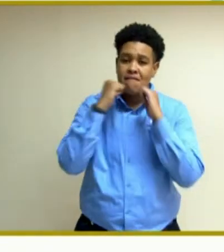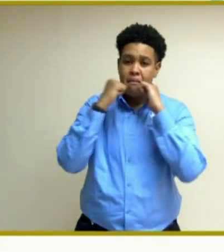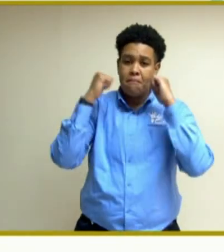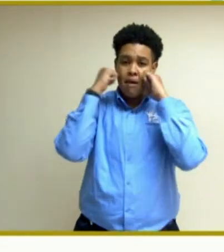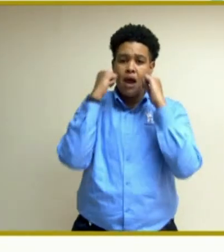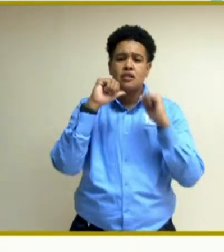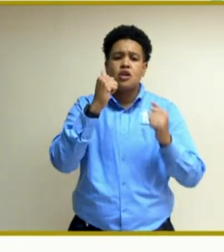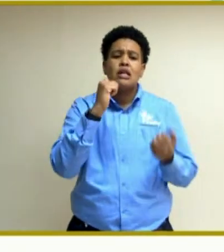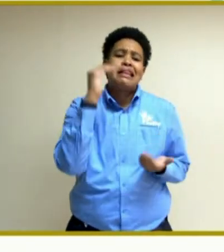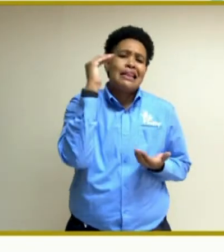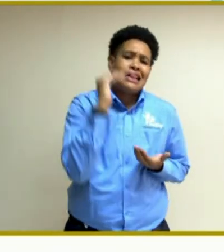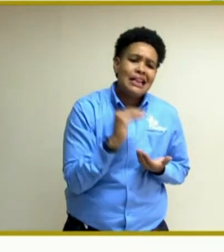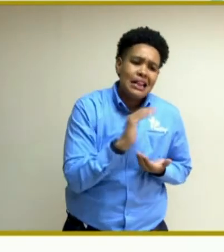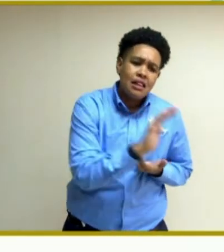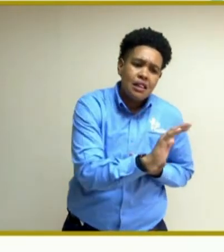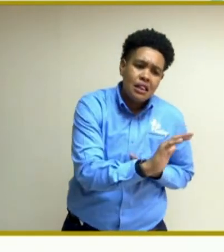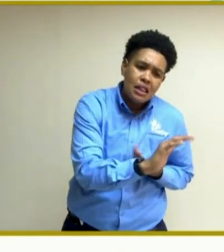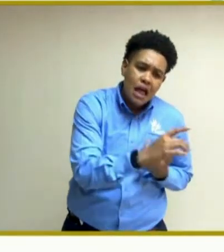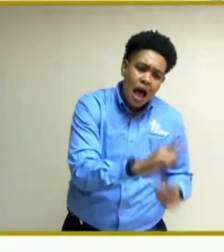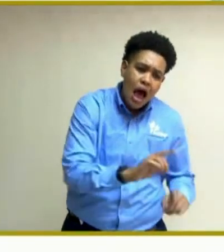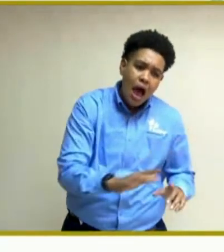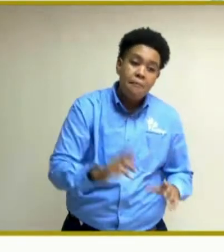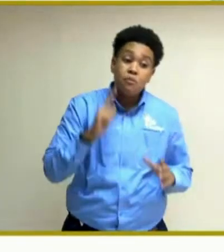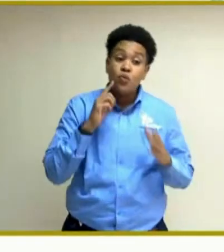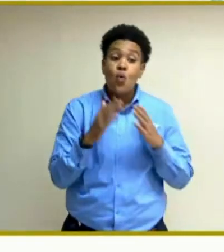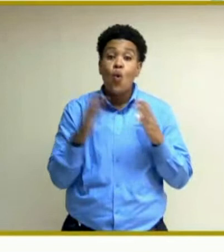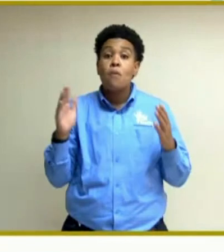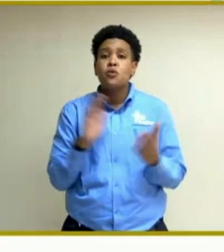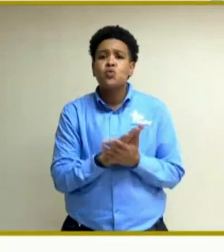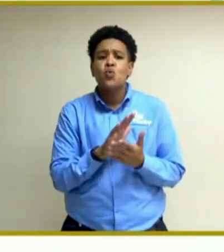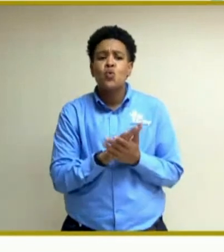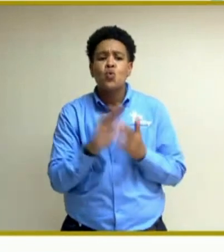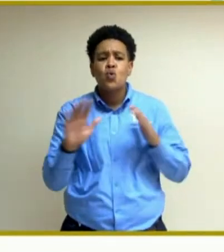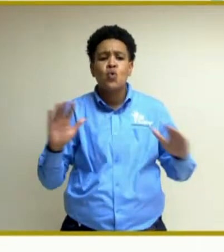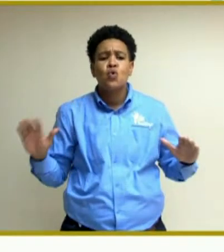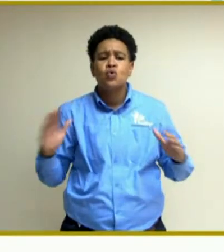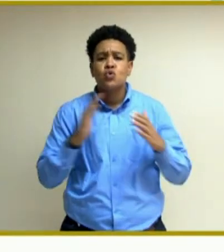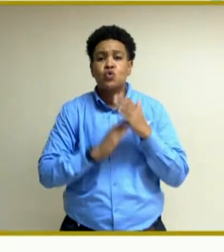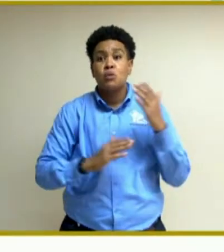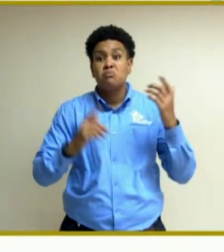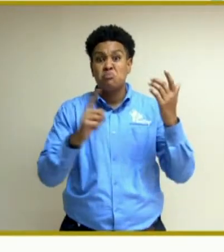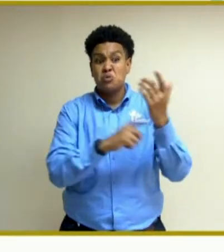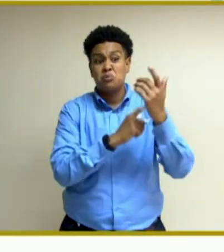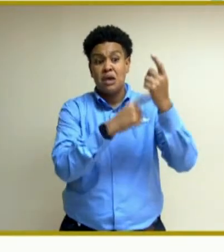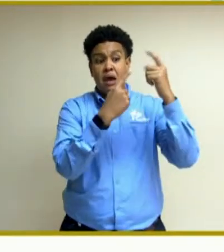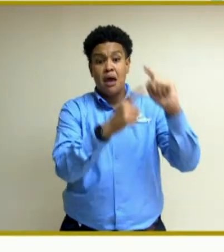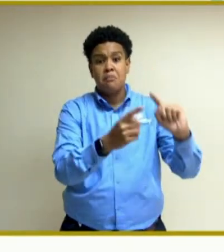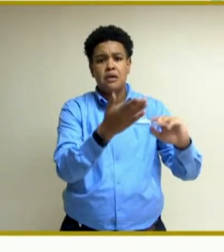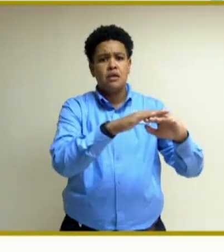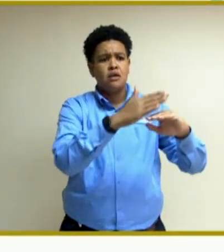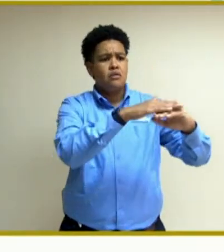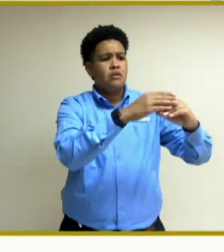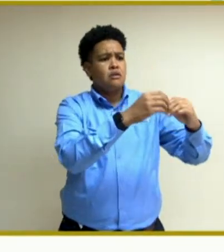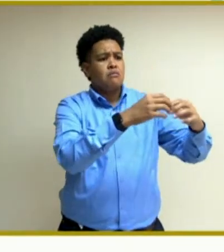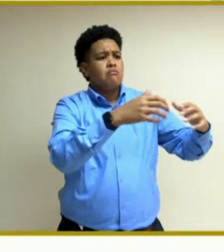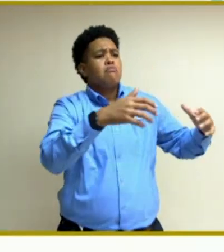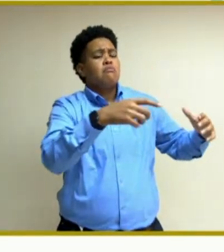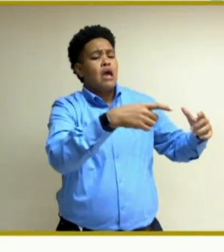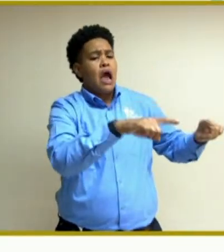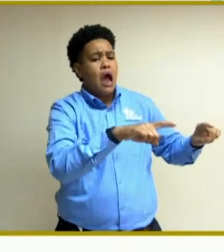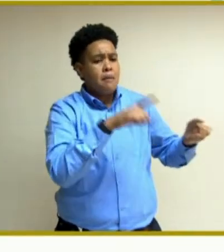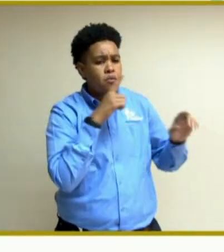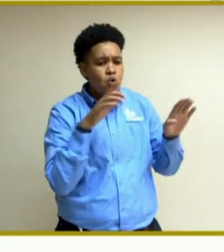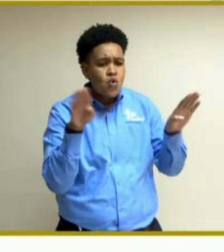another decrease in case. Opening of schools, on some instances, saw increase in cases. Closure